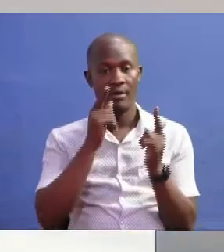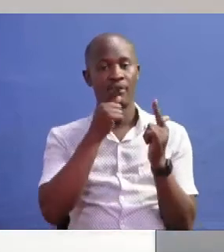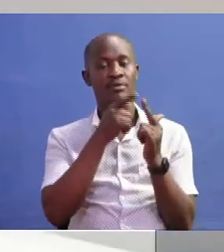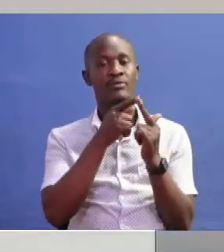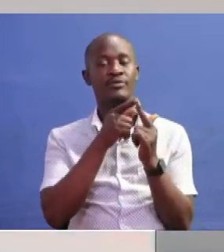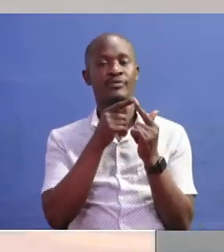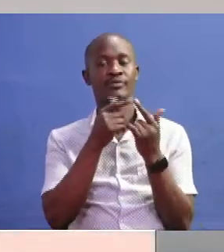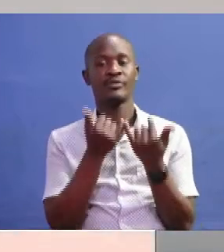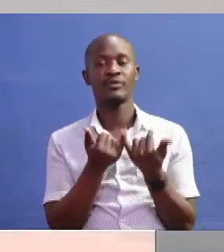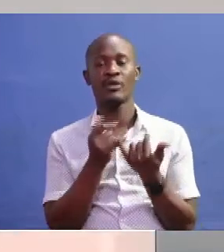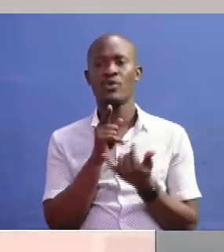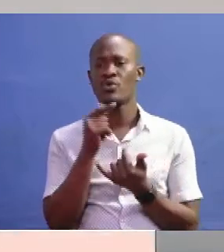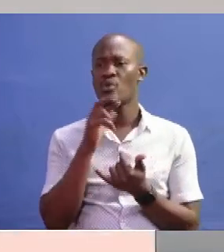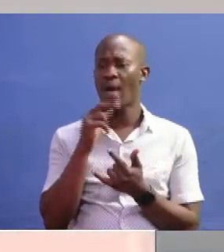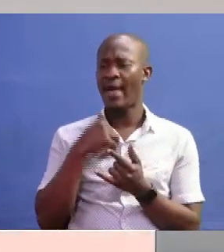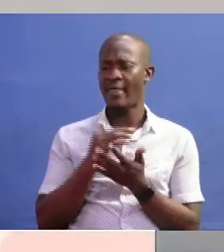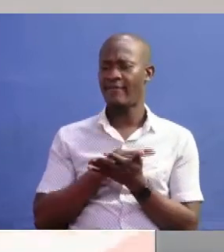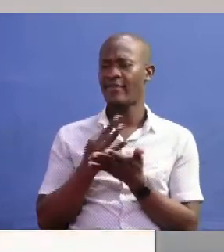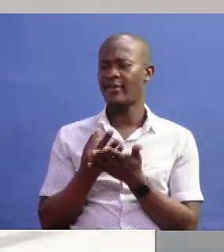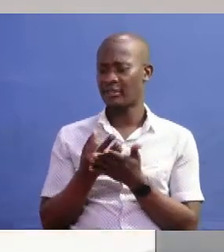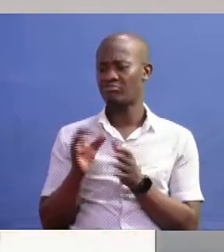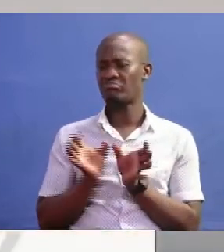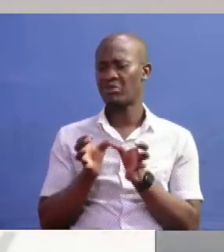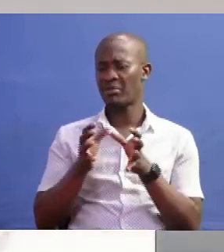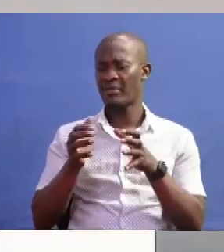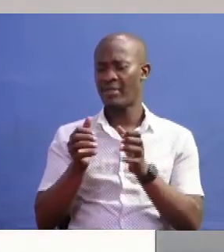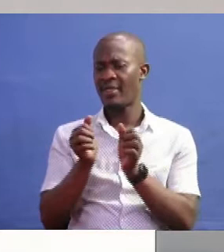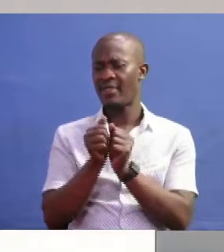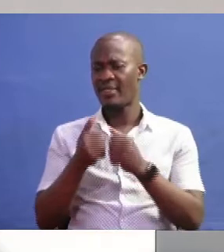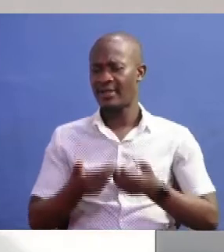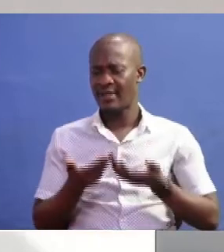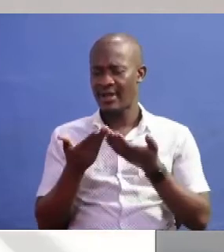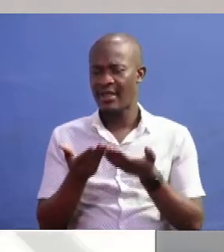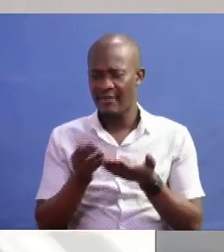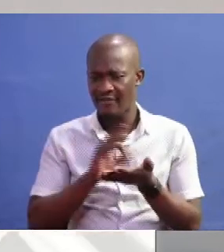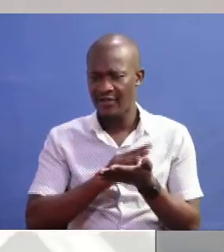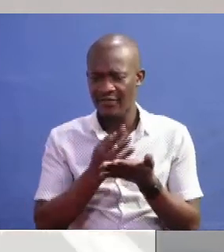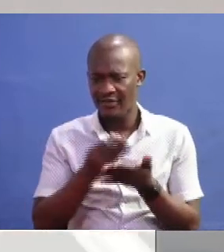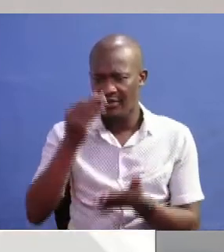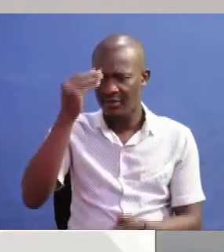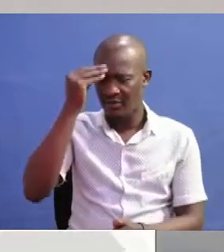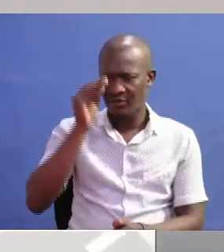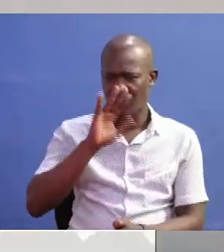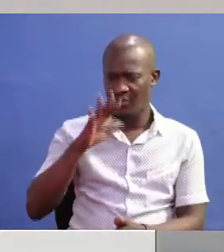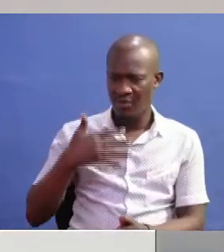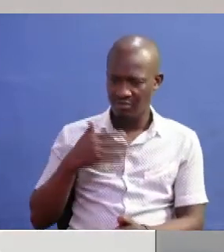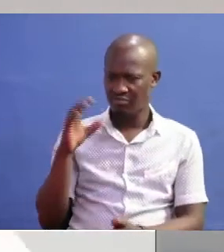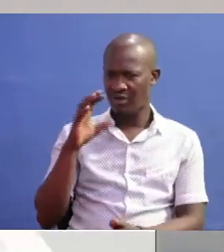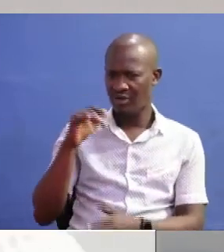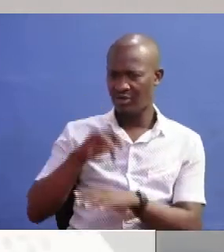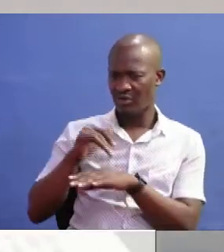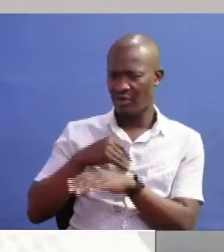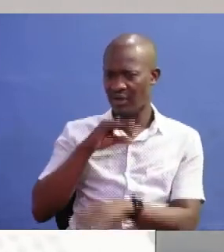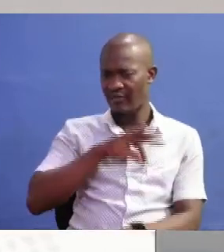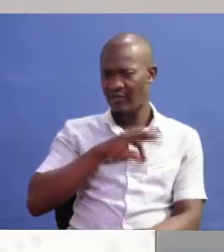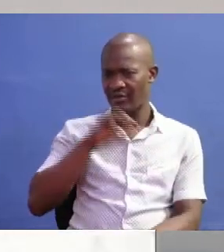right, now you are a financial company that offer financial education to your clients on investment